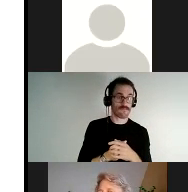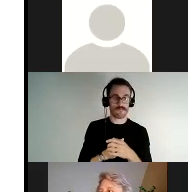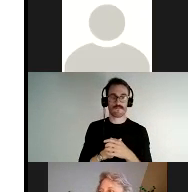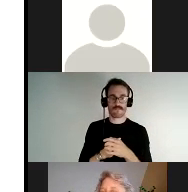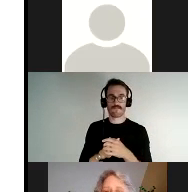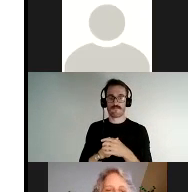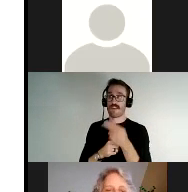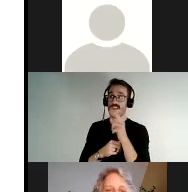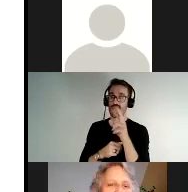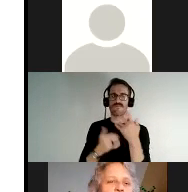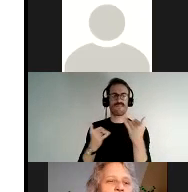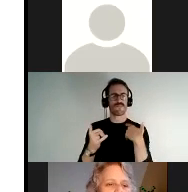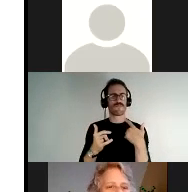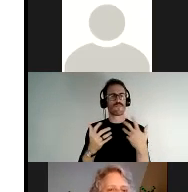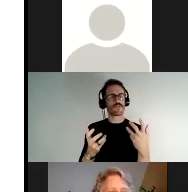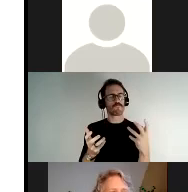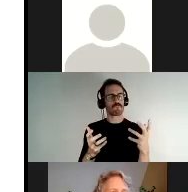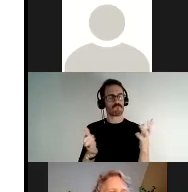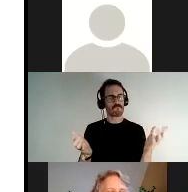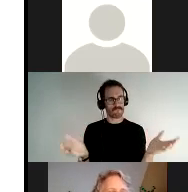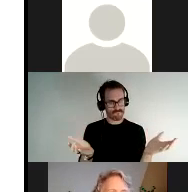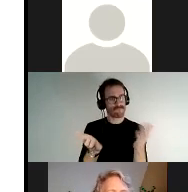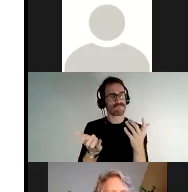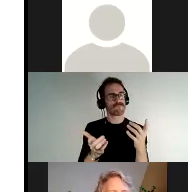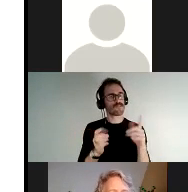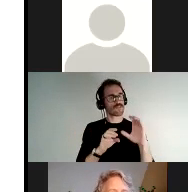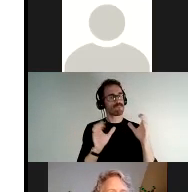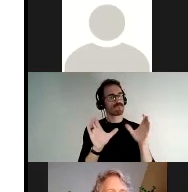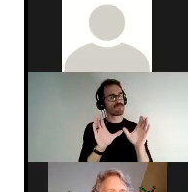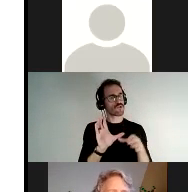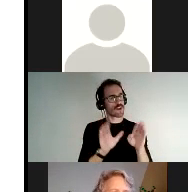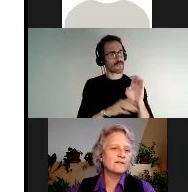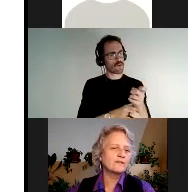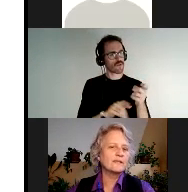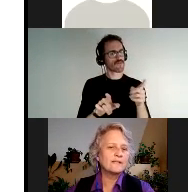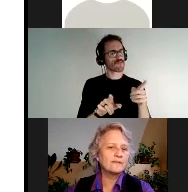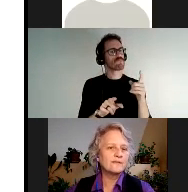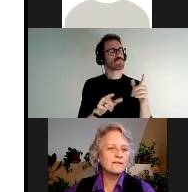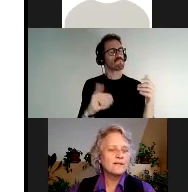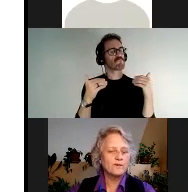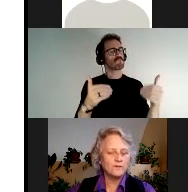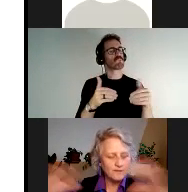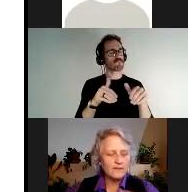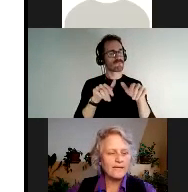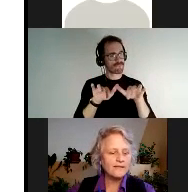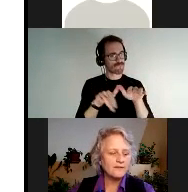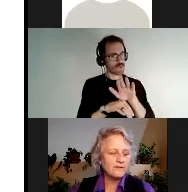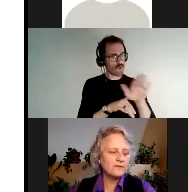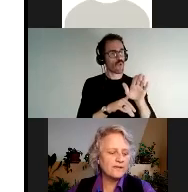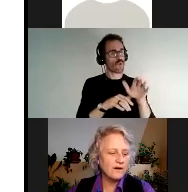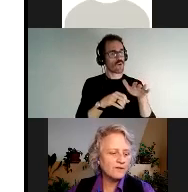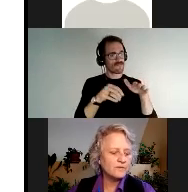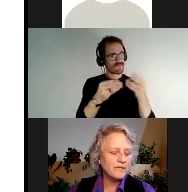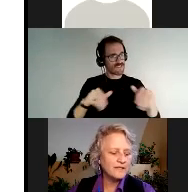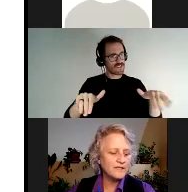We'd like to invite everybody to enter into the chat section there, the land that they're currently under, or the land that they're